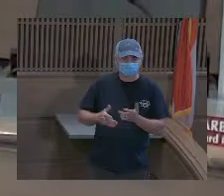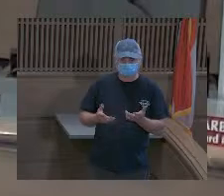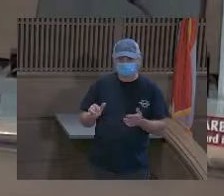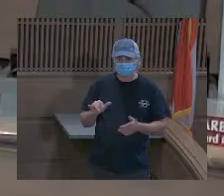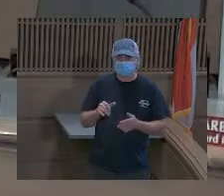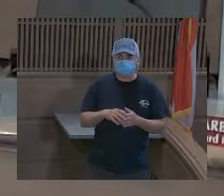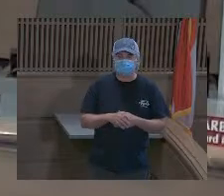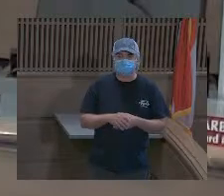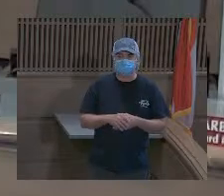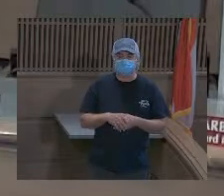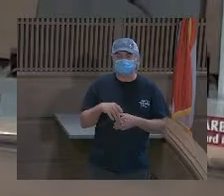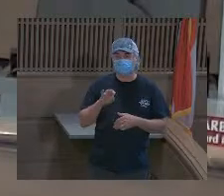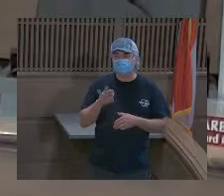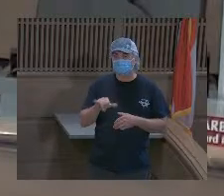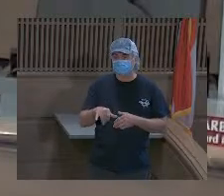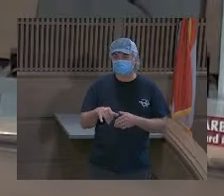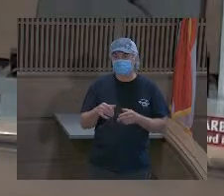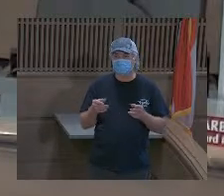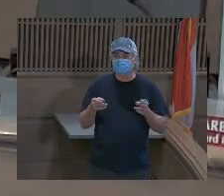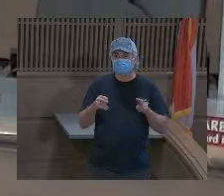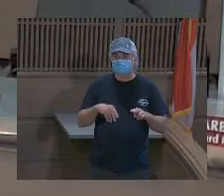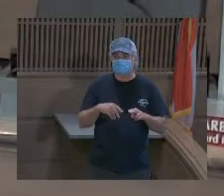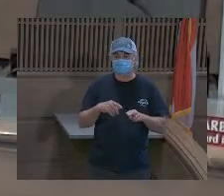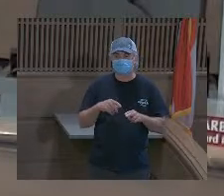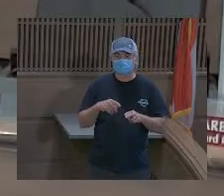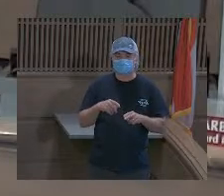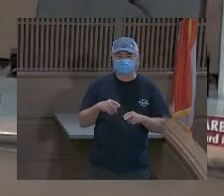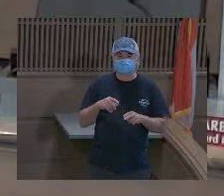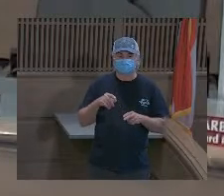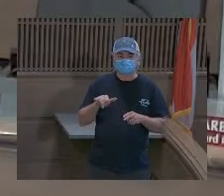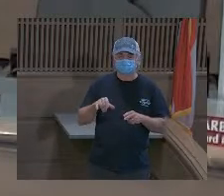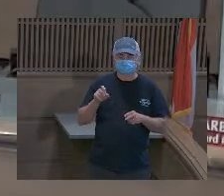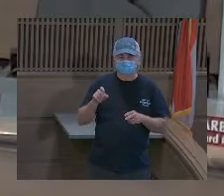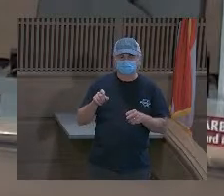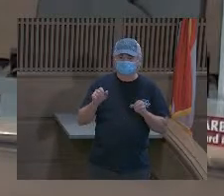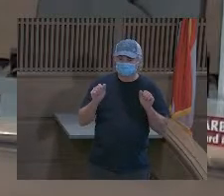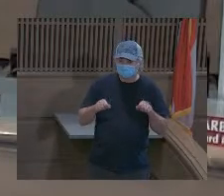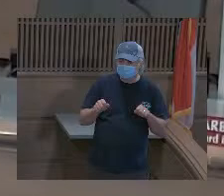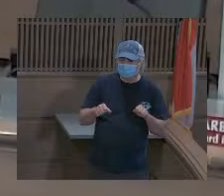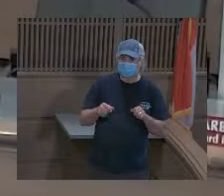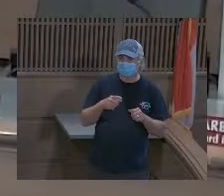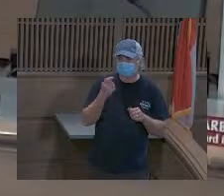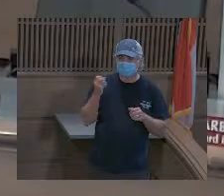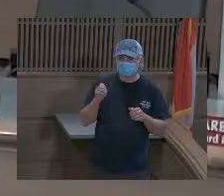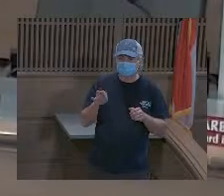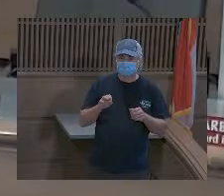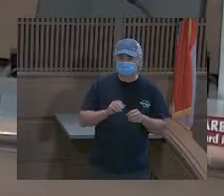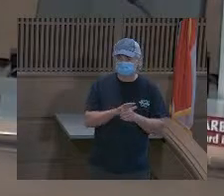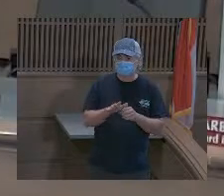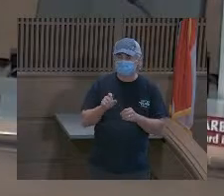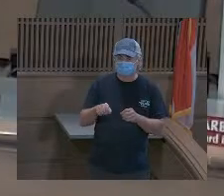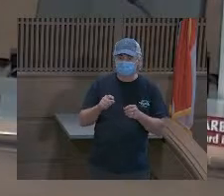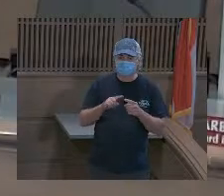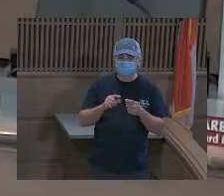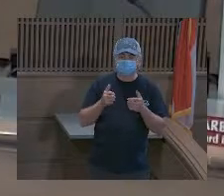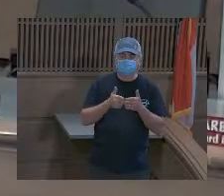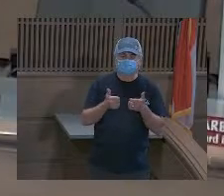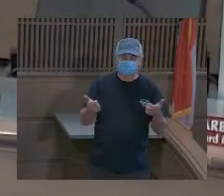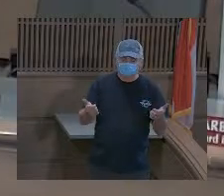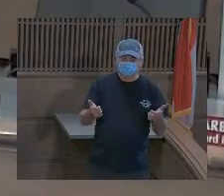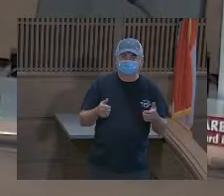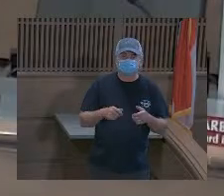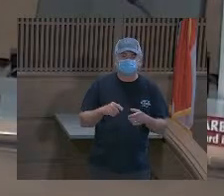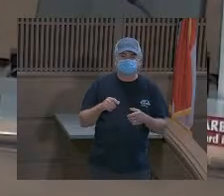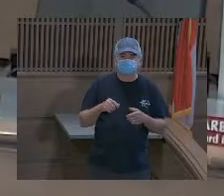future, we need to be concerned that that could be because of COVID. You need to isolate, set up a